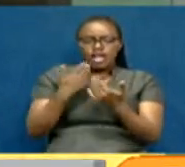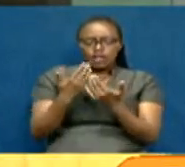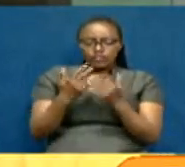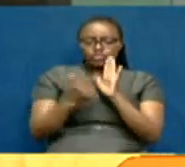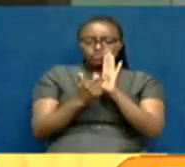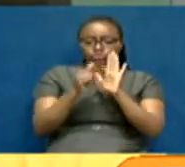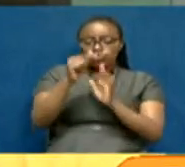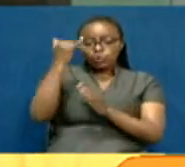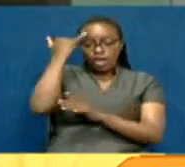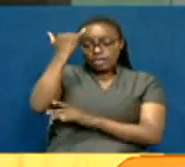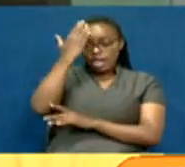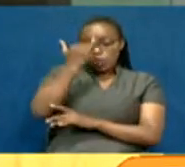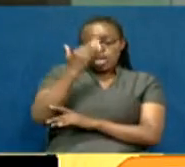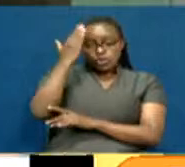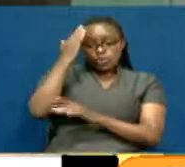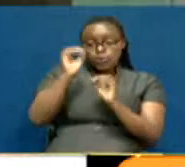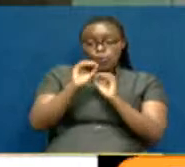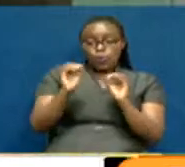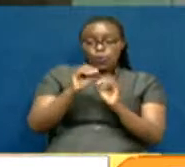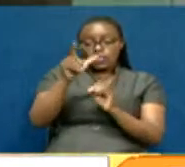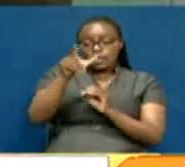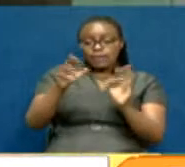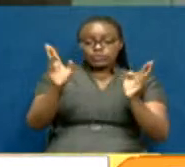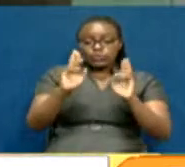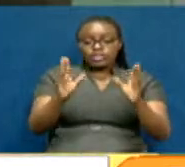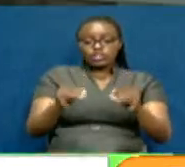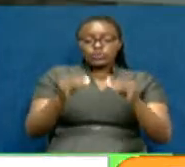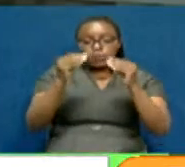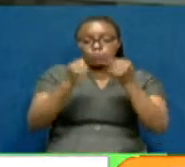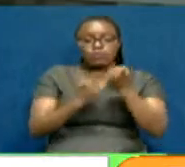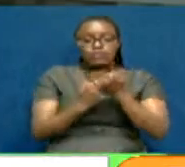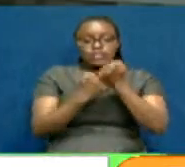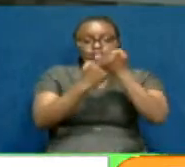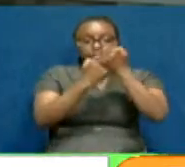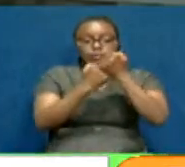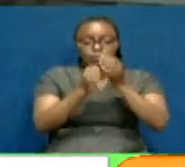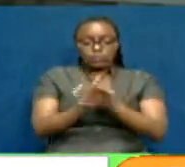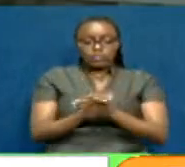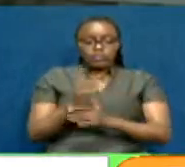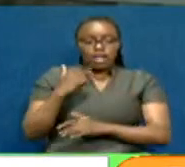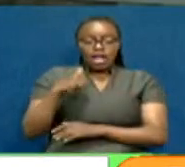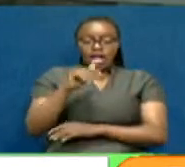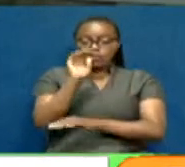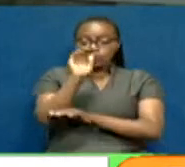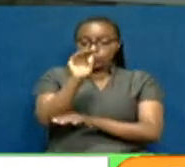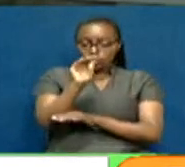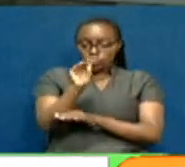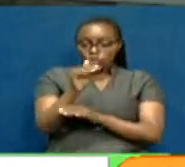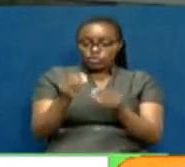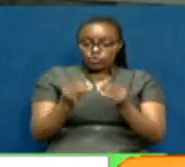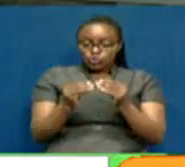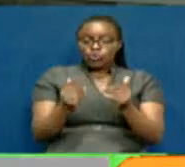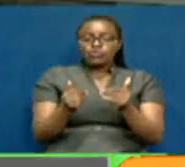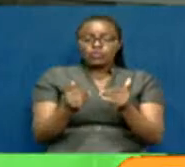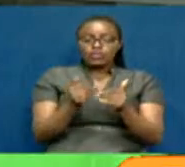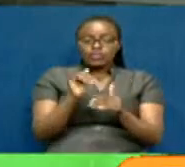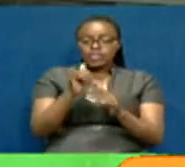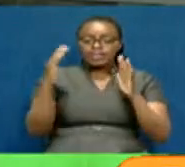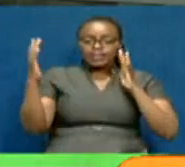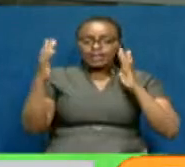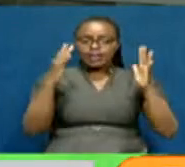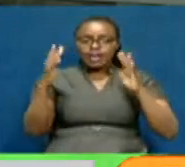idea, because you really never know who's going to be ready to provide support. And we were requested to solve climate